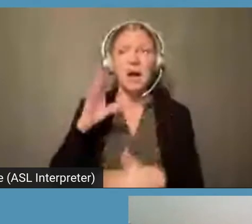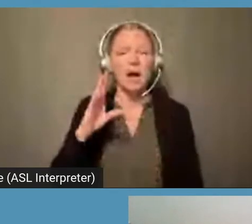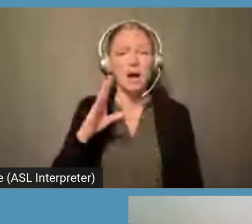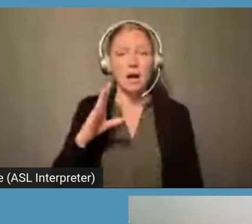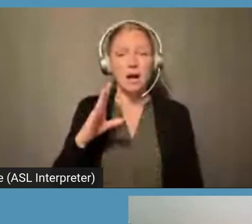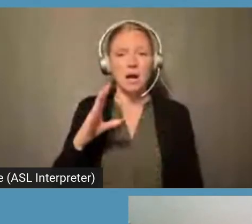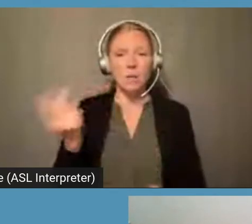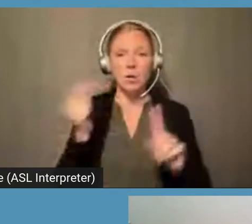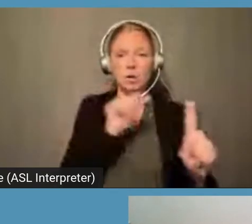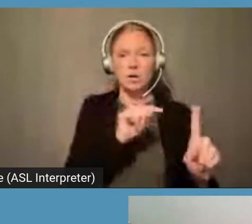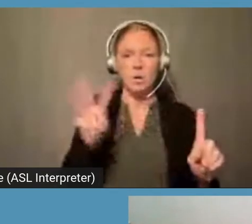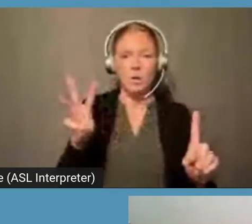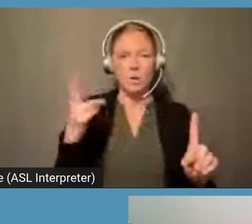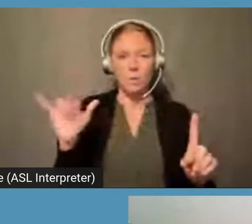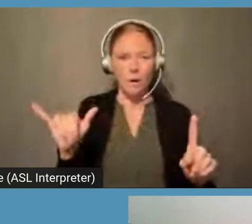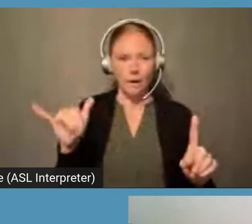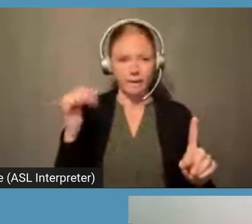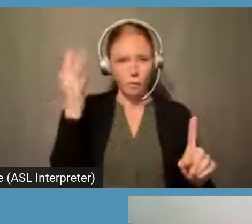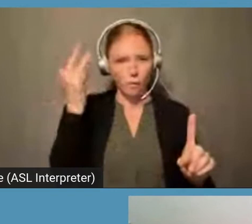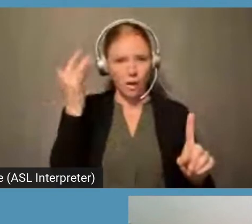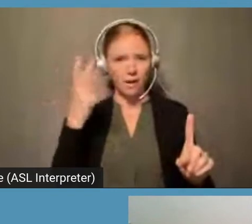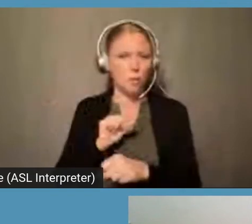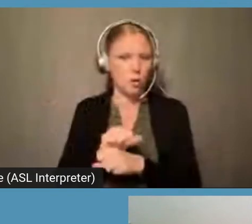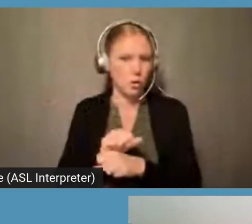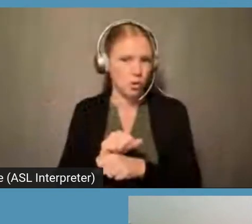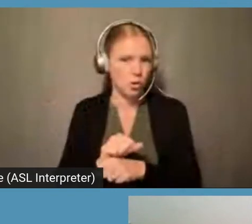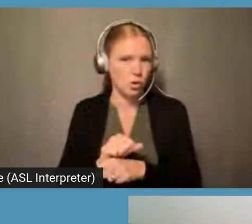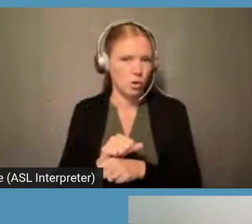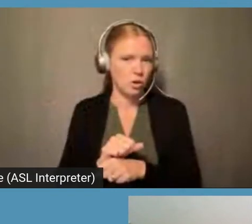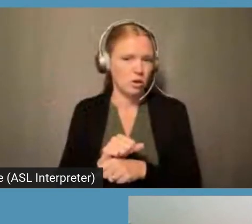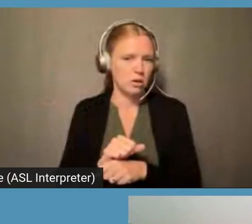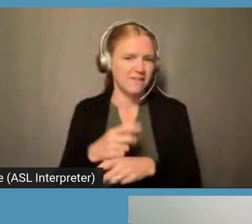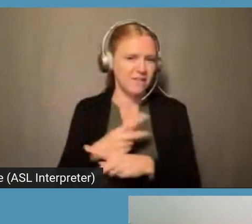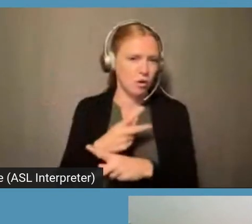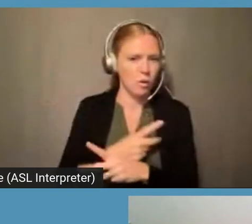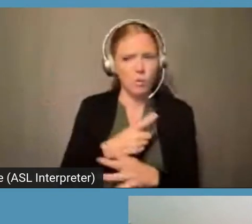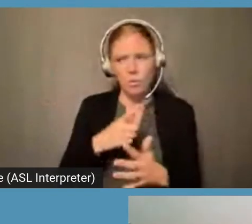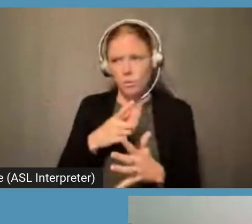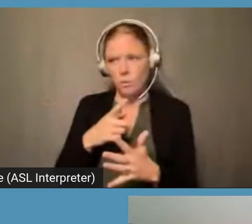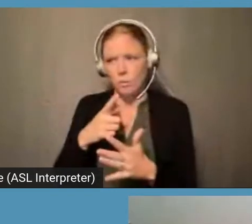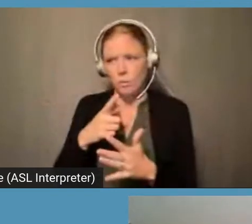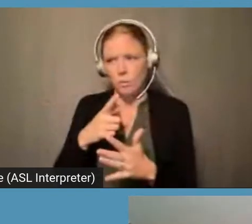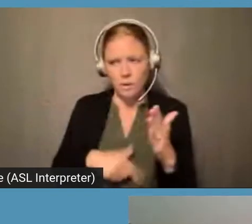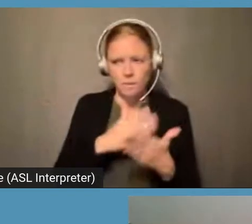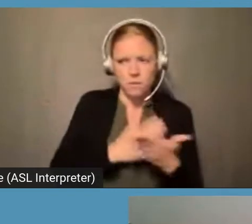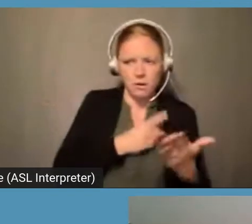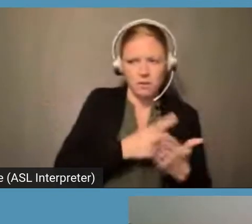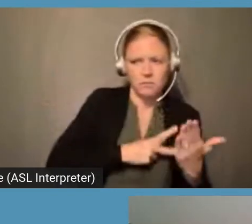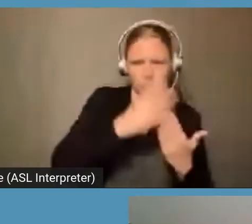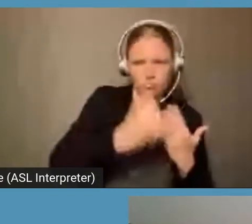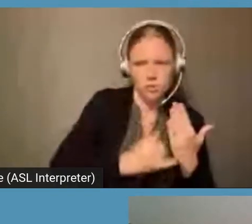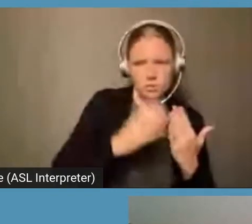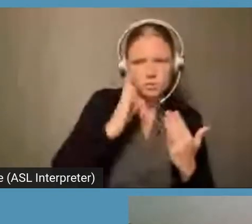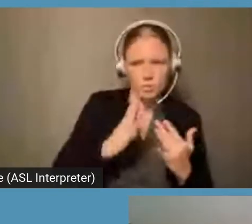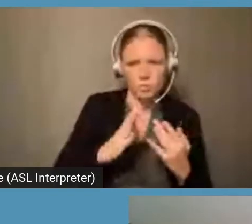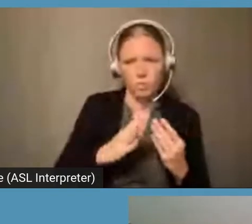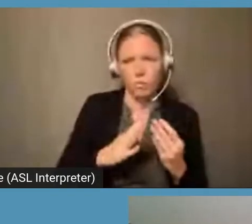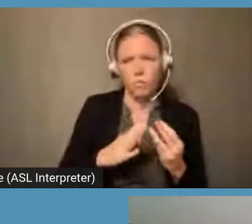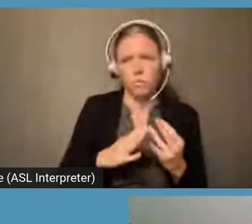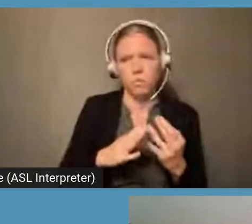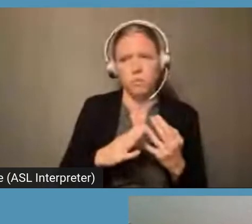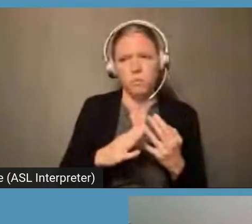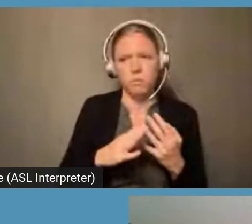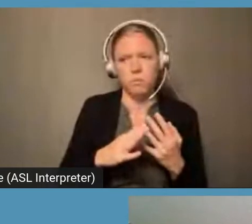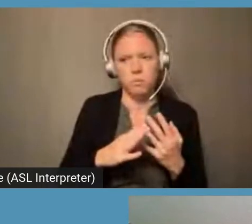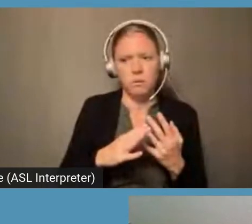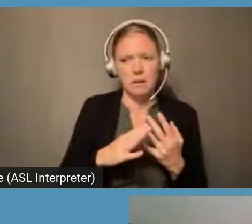would prioritize my work to be, what are the aspects of this project that will best embody that